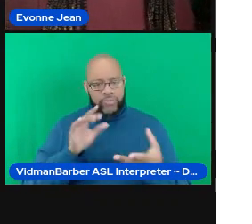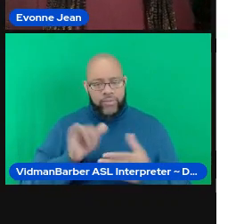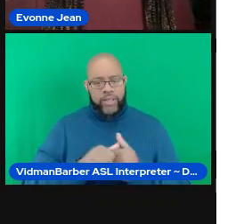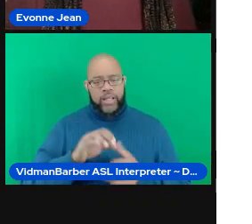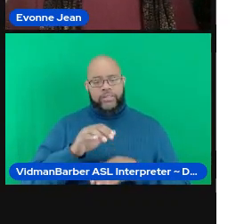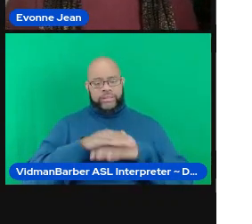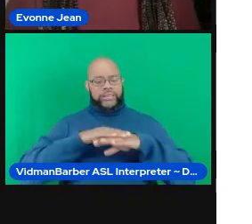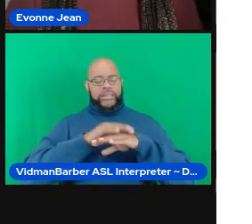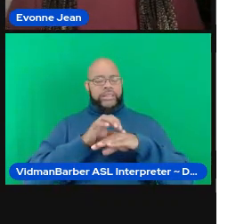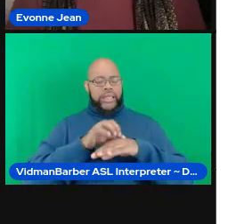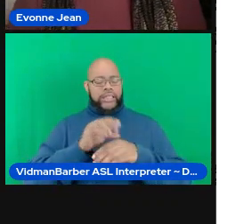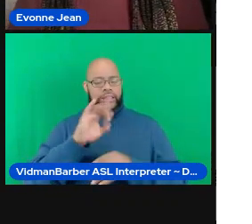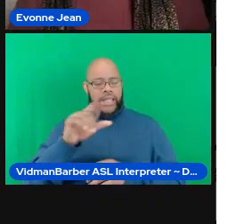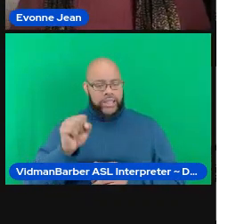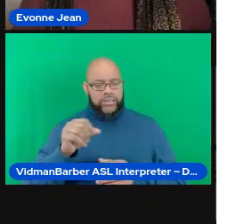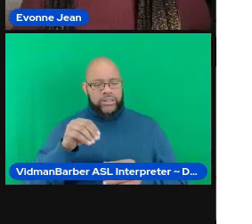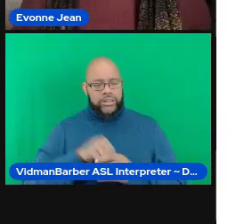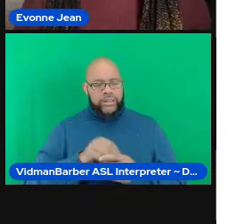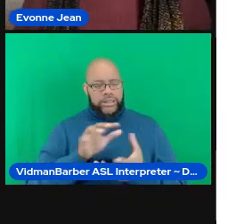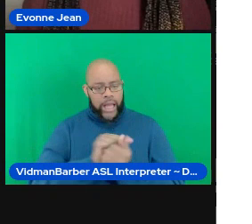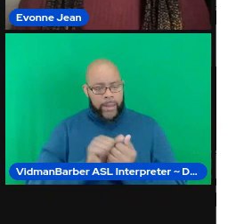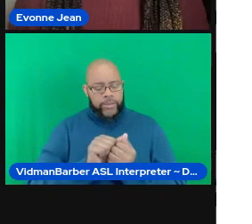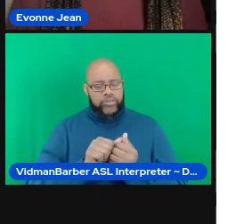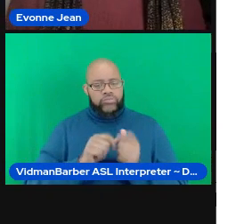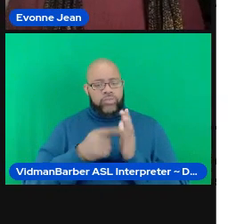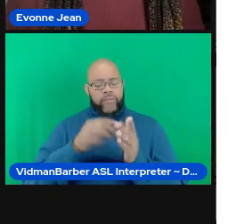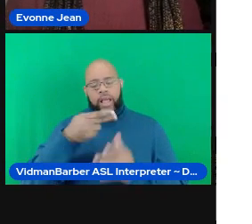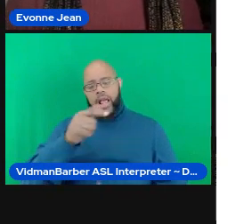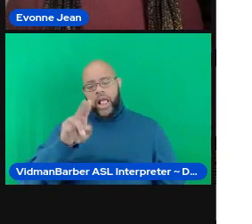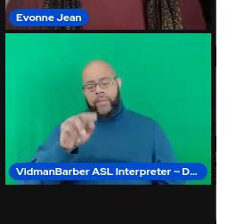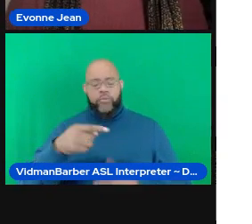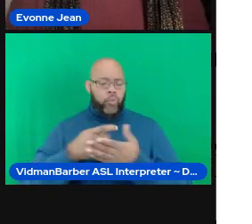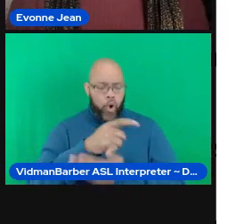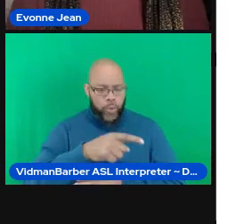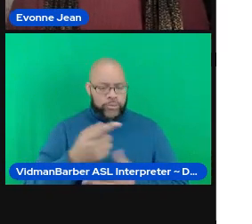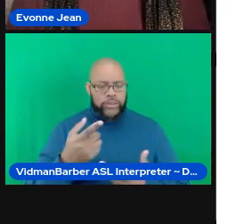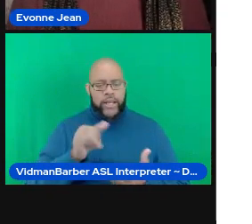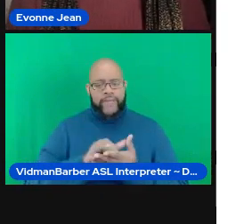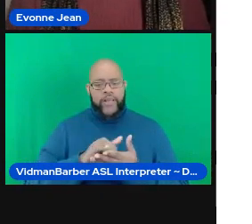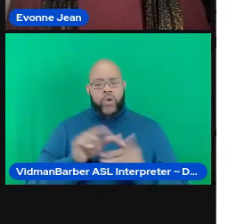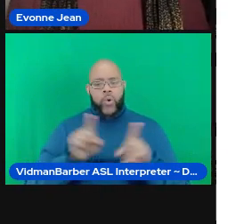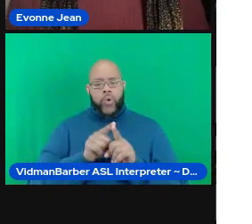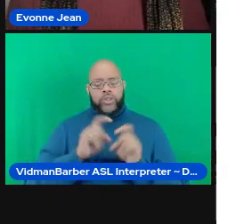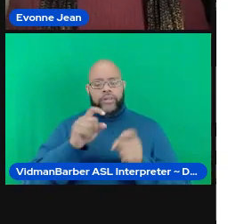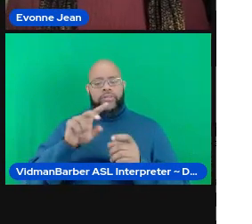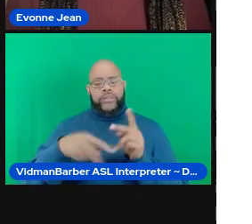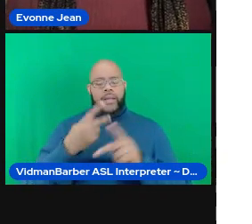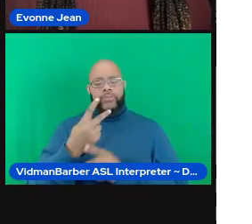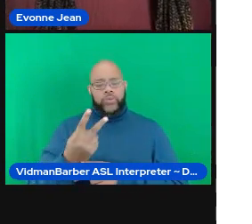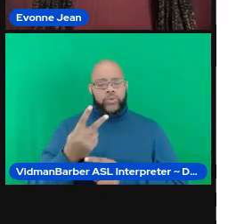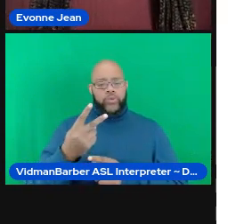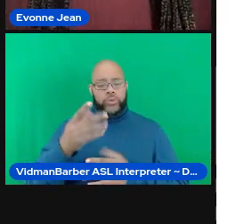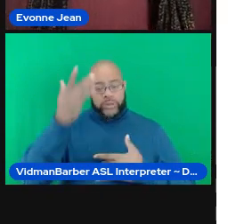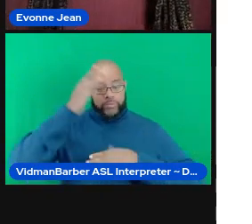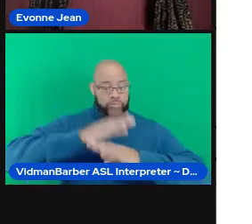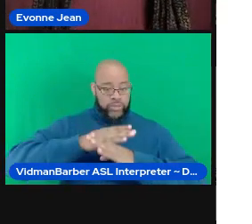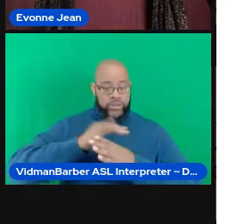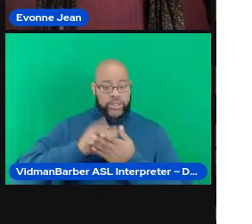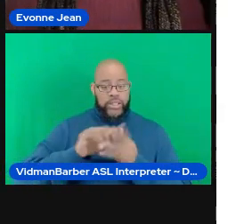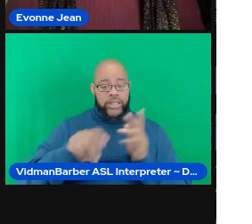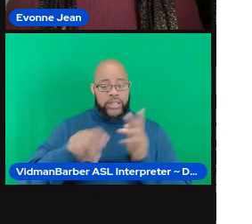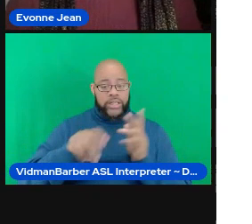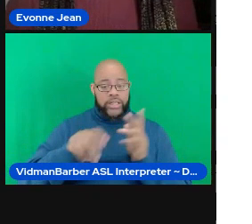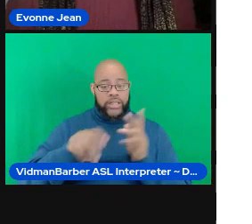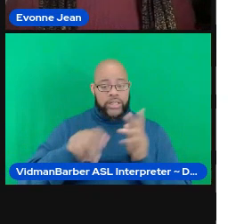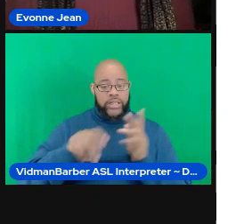in the context of damage induced by helminths. And IL-33 induces type 2 immunity through activating type 2 lymphocytes